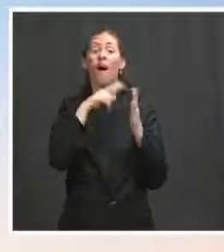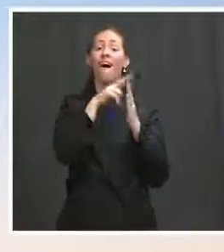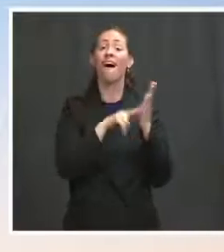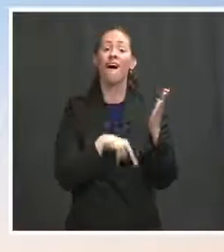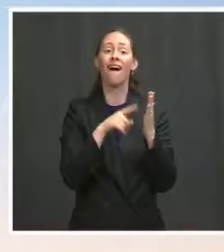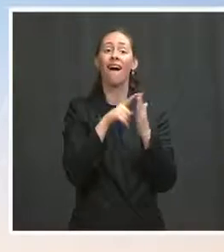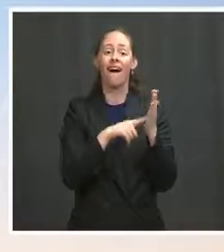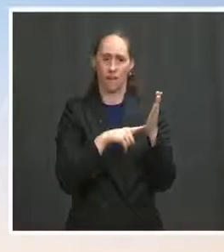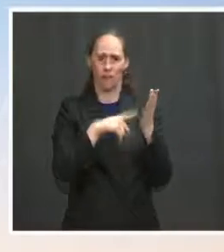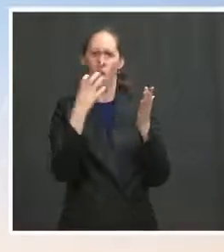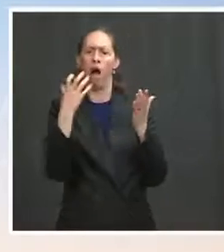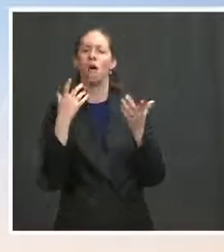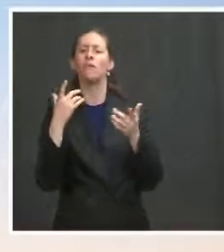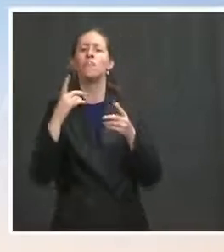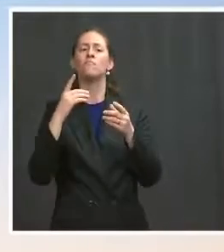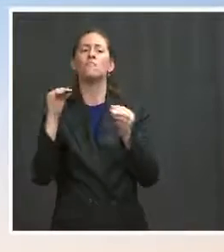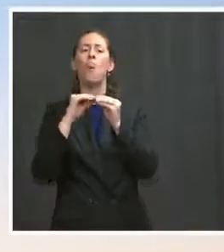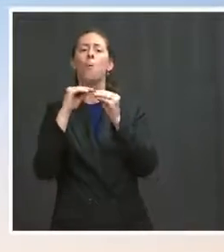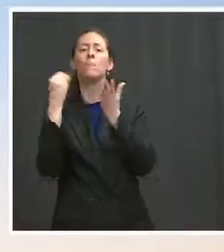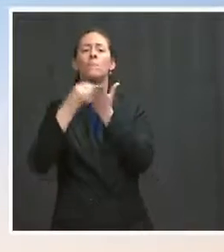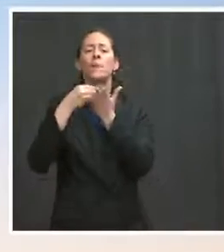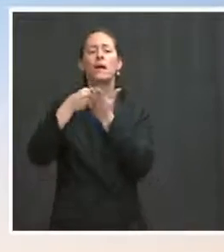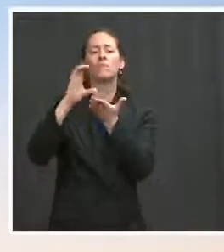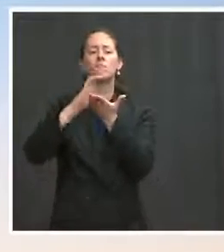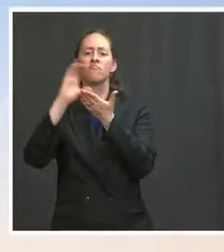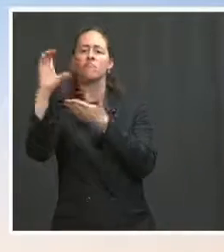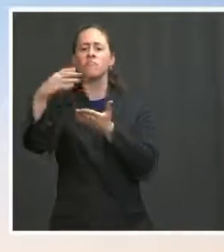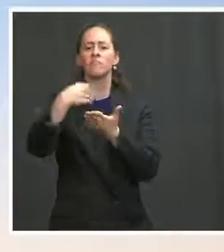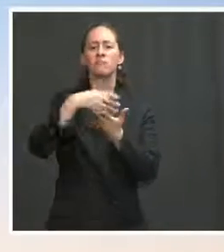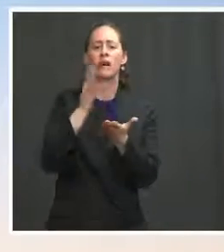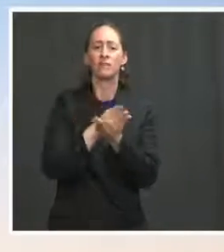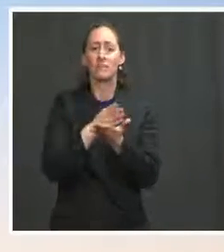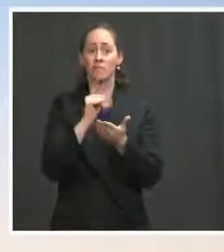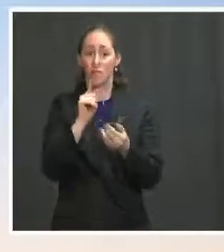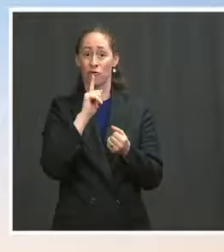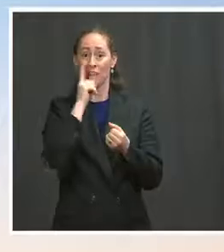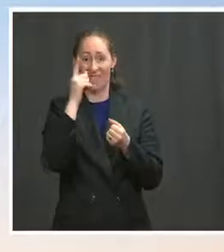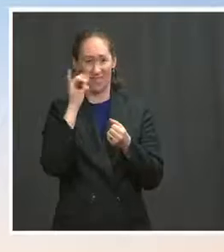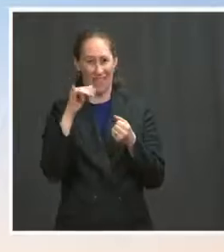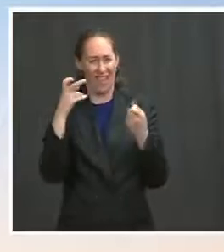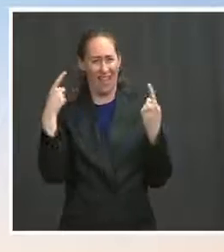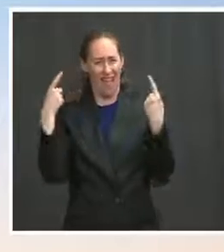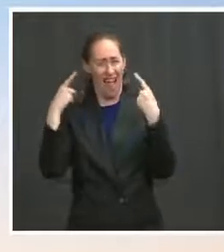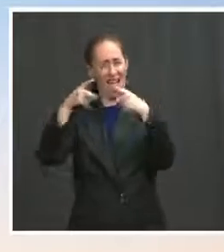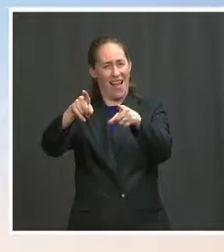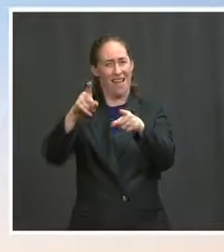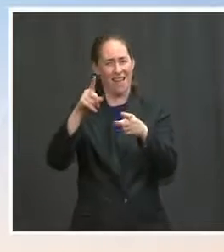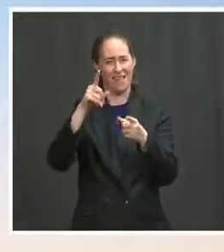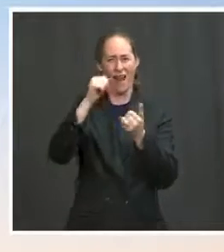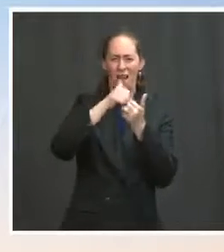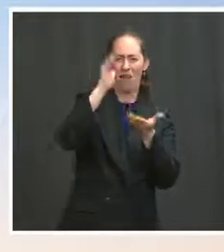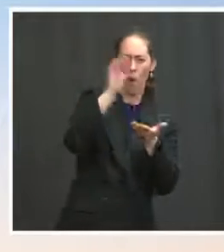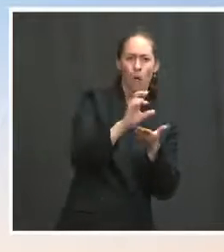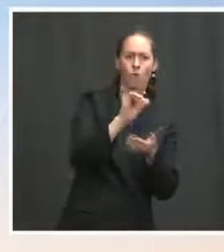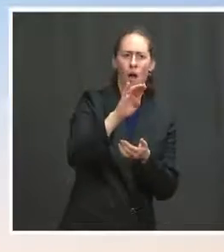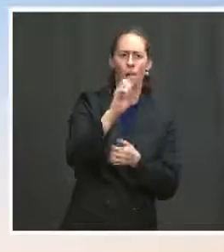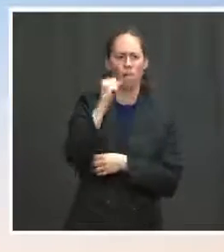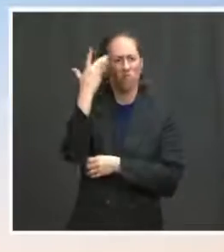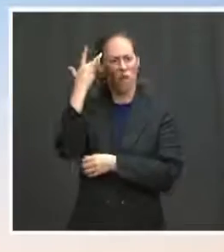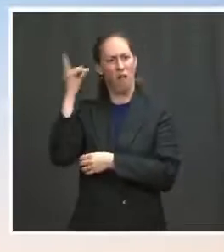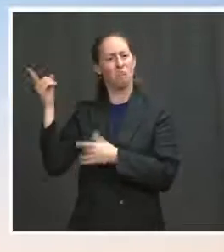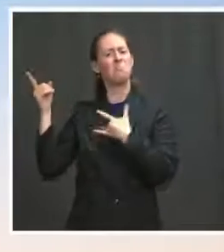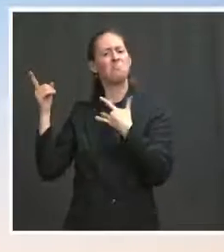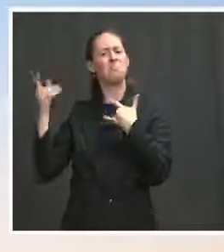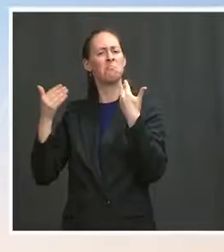to police departments does not necessarily correlate with lowering crime. Why did the president decide to do that, or instead